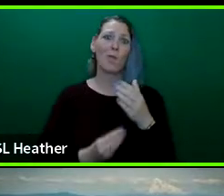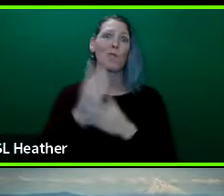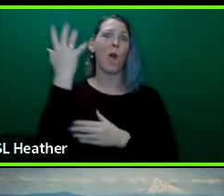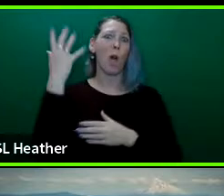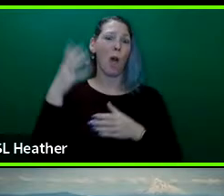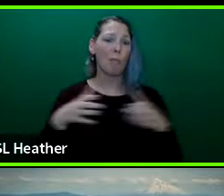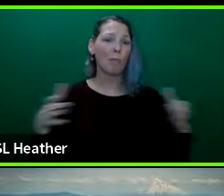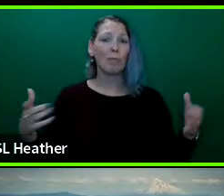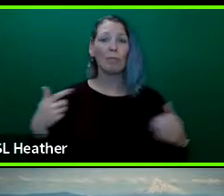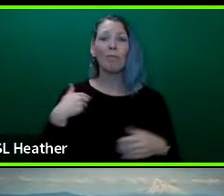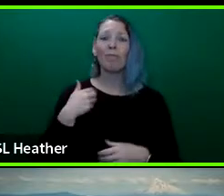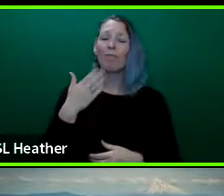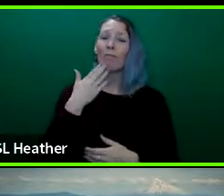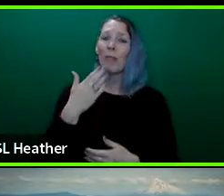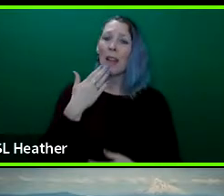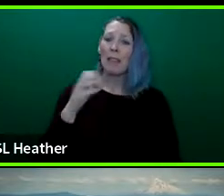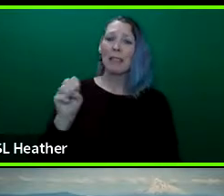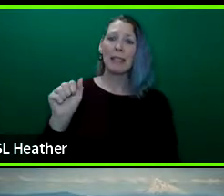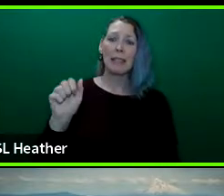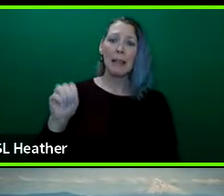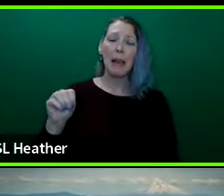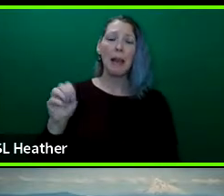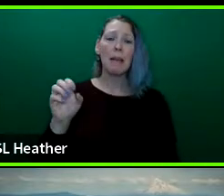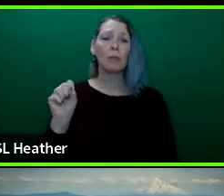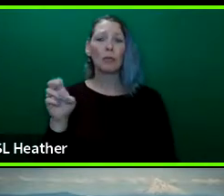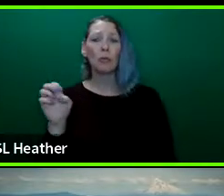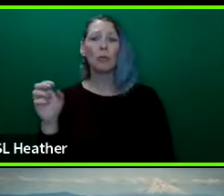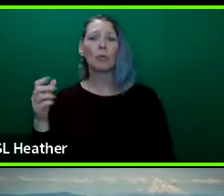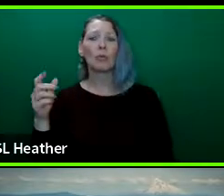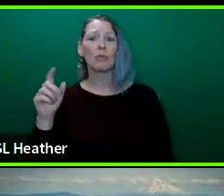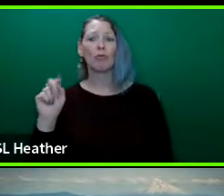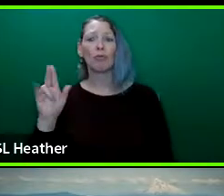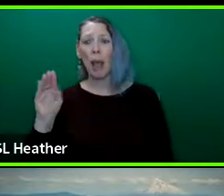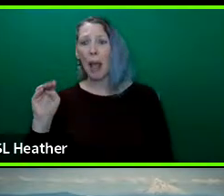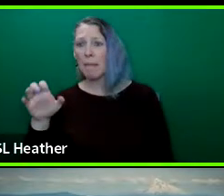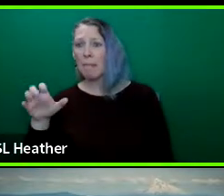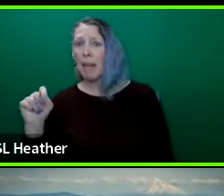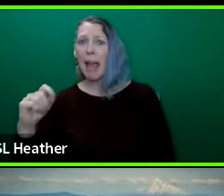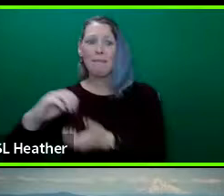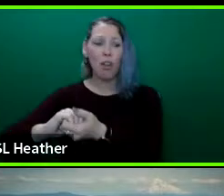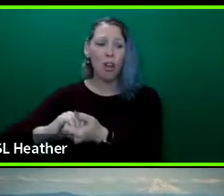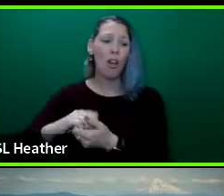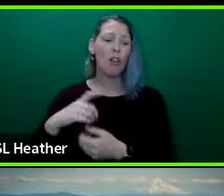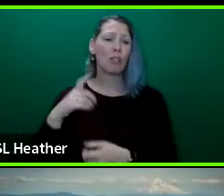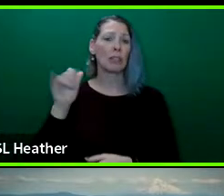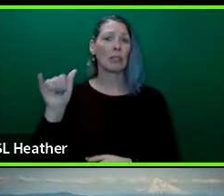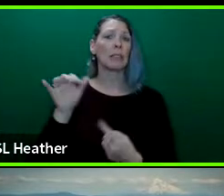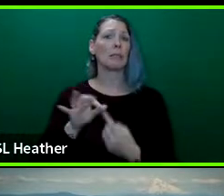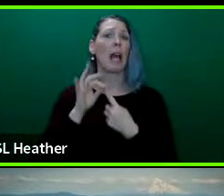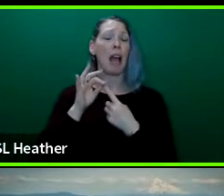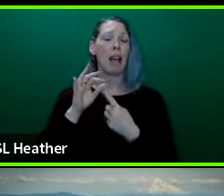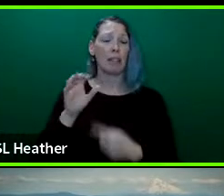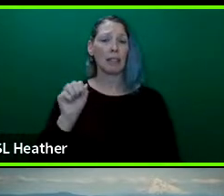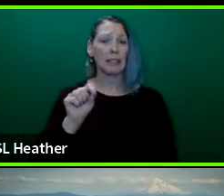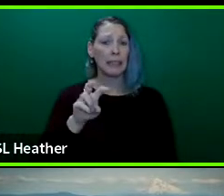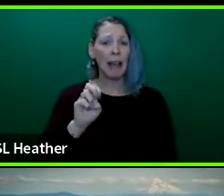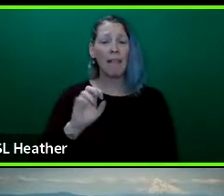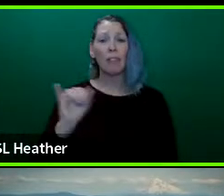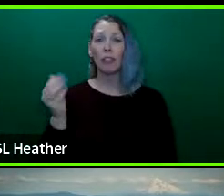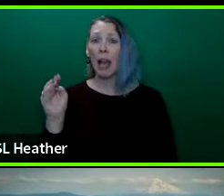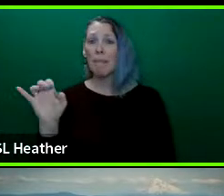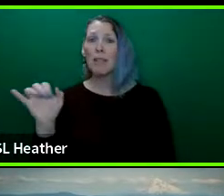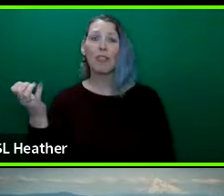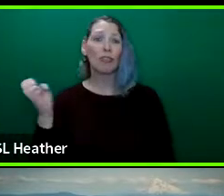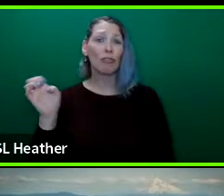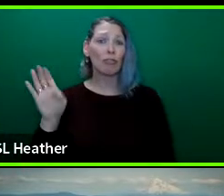my friend and colleague, Sam Dessou, the GM at TriMet, and our partners at TriMet, especially Steve, Jamie, and Jeb. There's been a lot of good